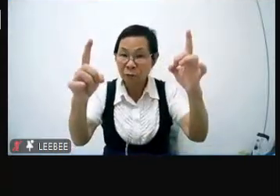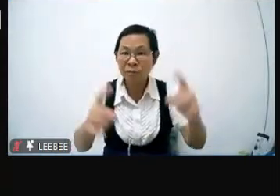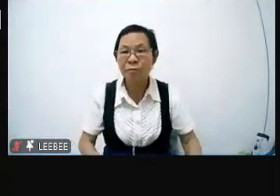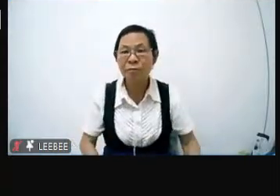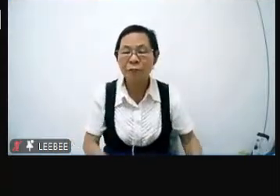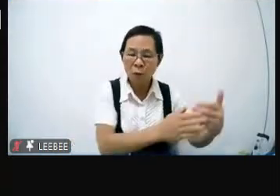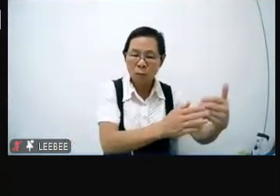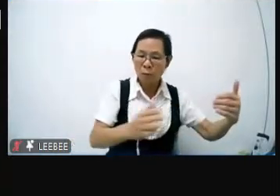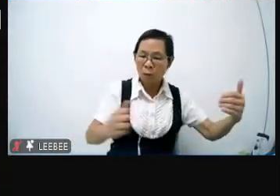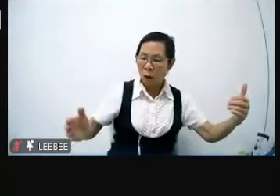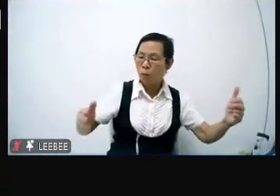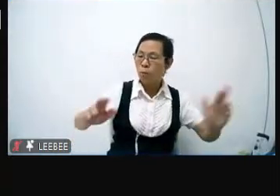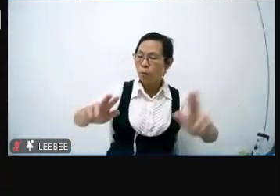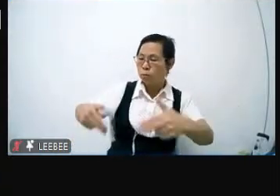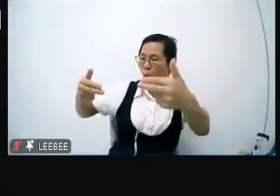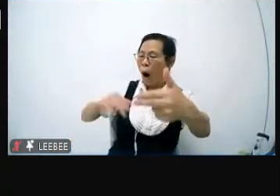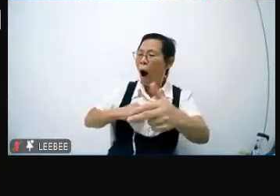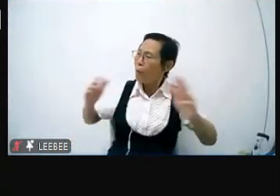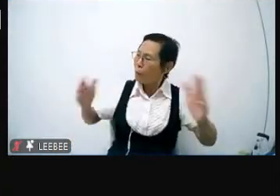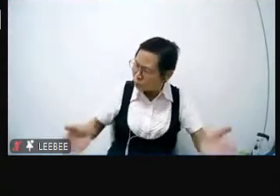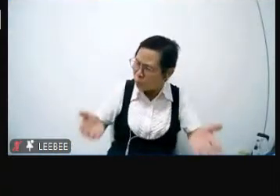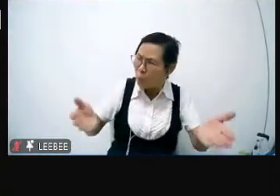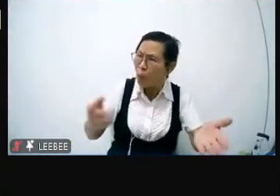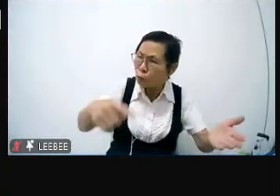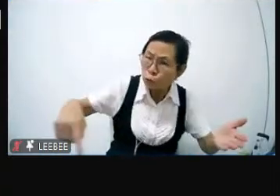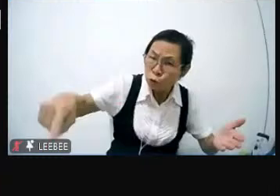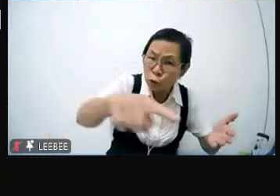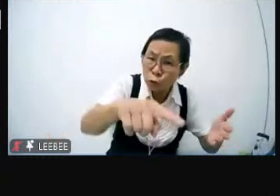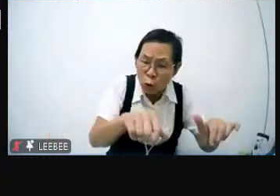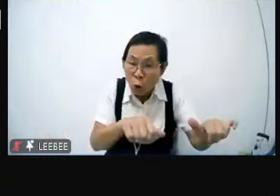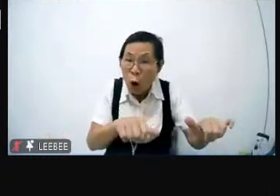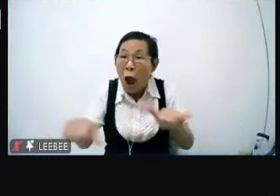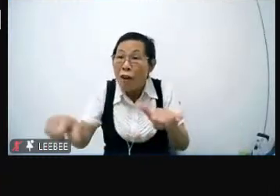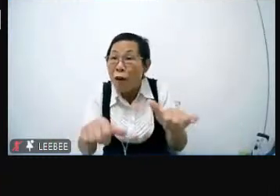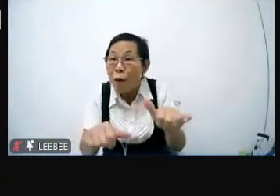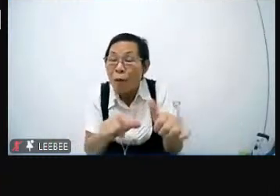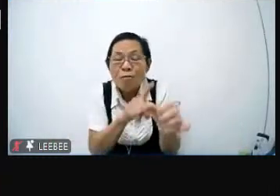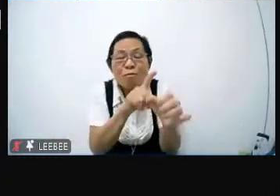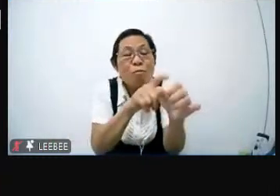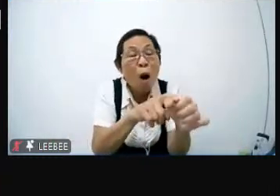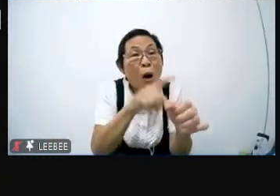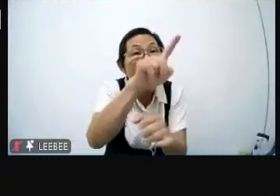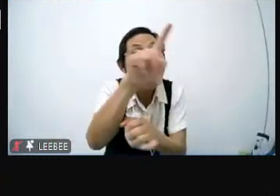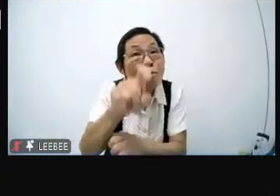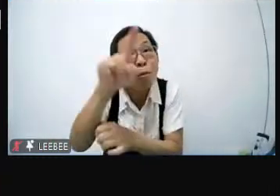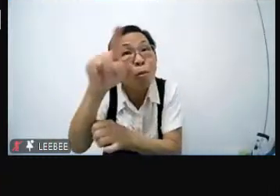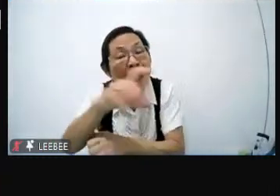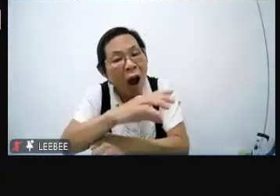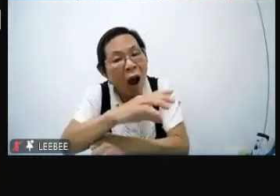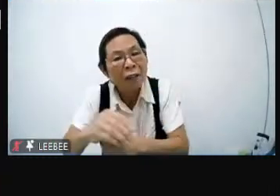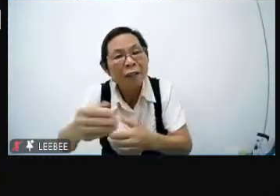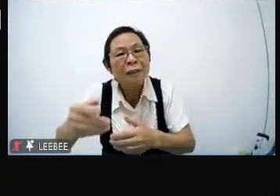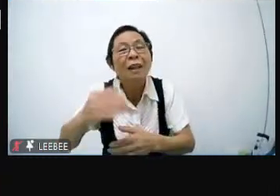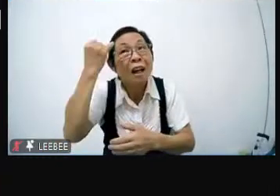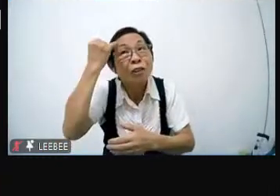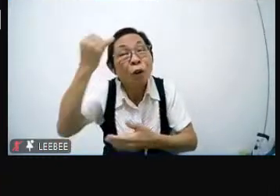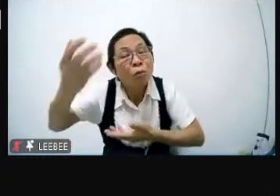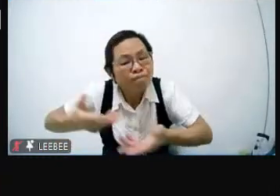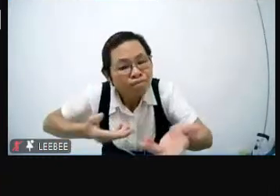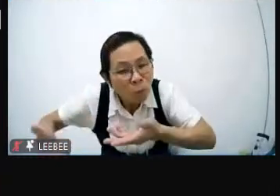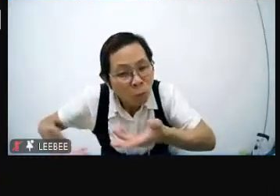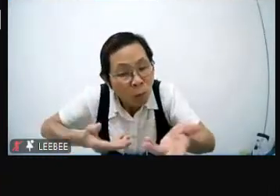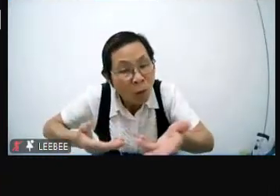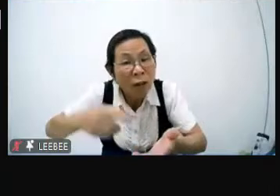this session, I encourage all of you to actively engage, ask questions, and also exchange knowledge.